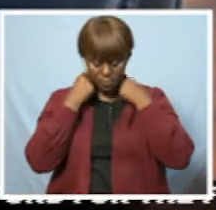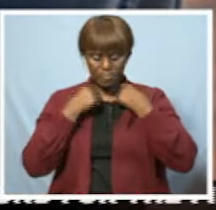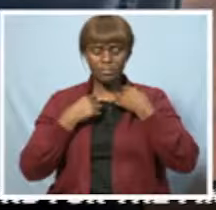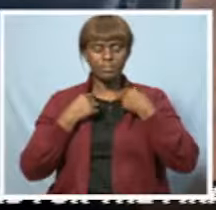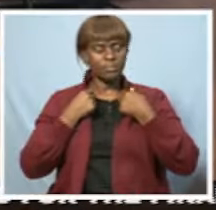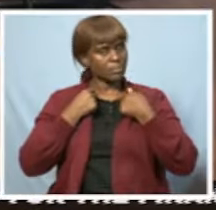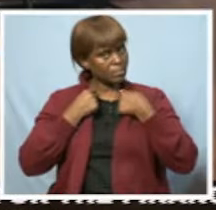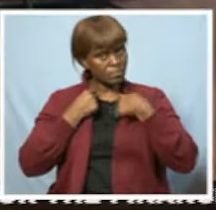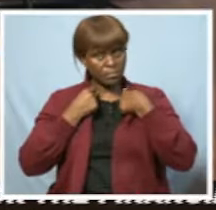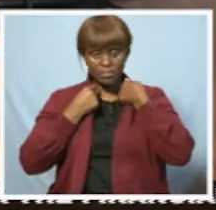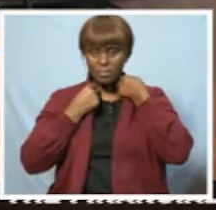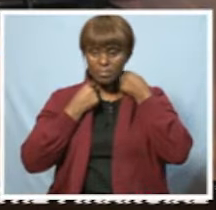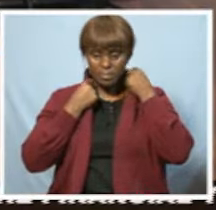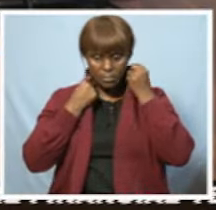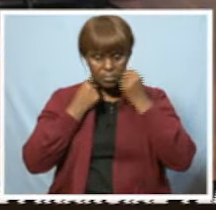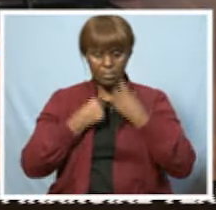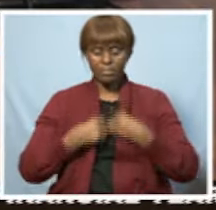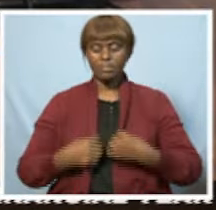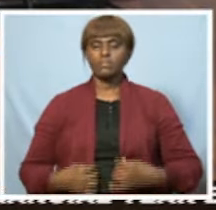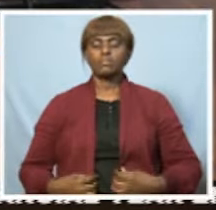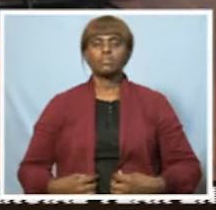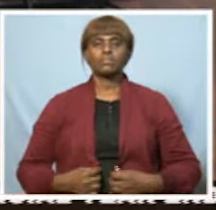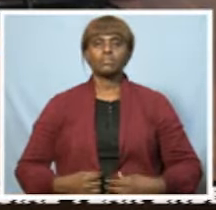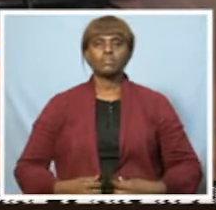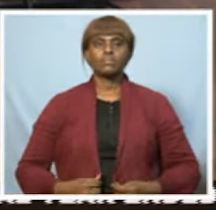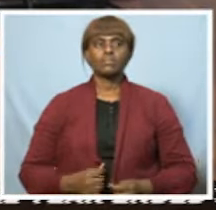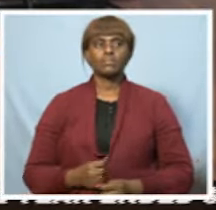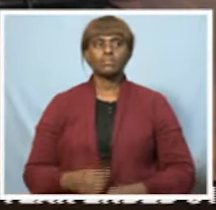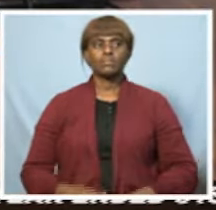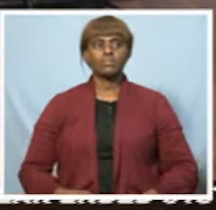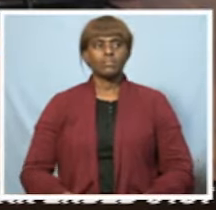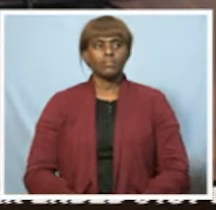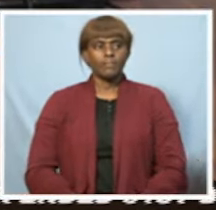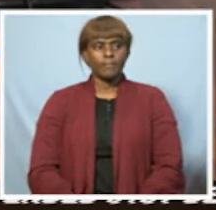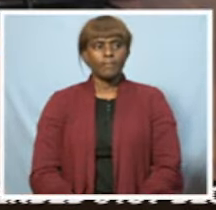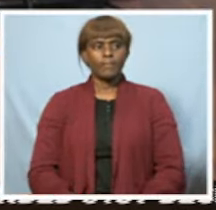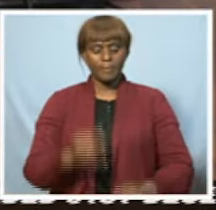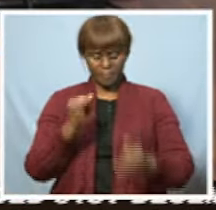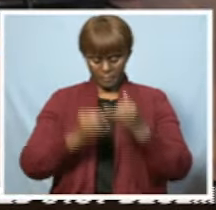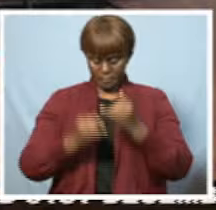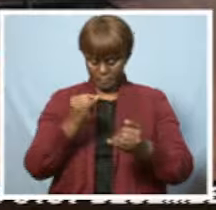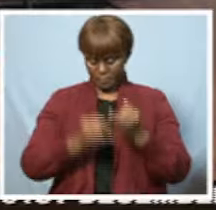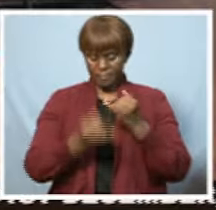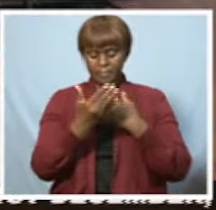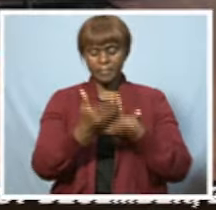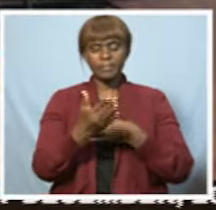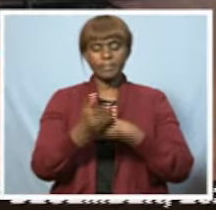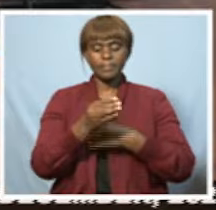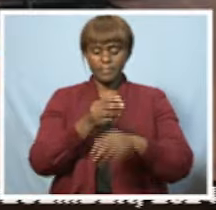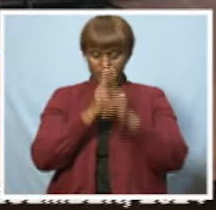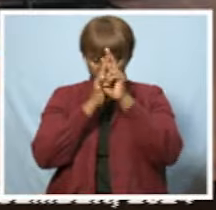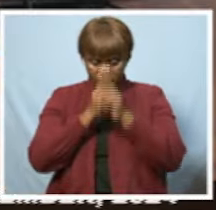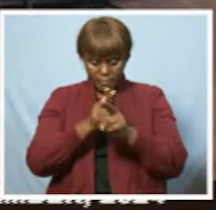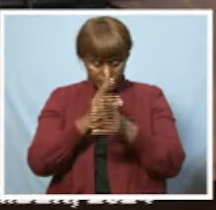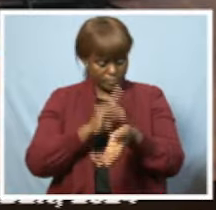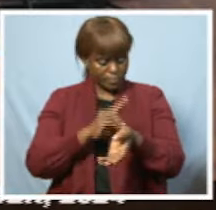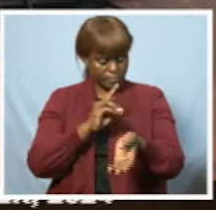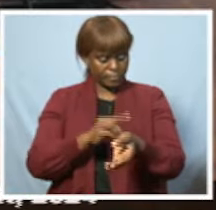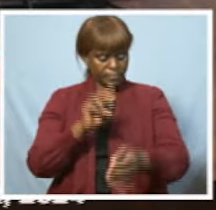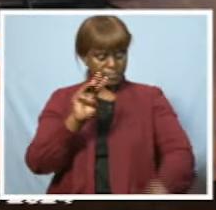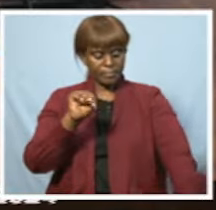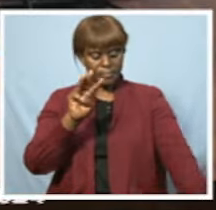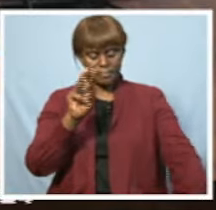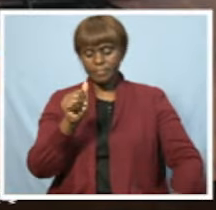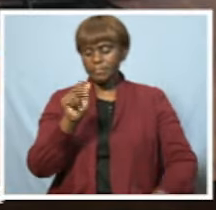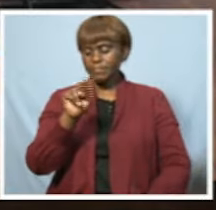Honorable Mwene, then Honorable Dr. Manza. Okay, let's exhaust this one. Yes, Honorable Dr. Manza. Well, just